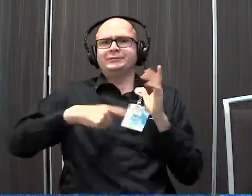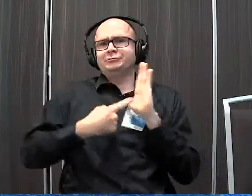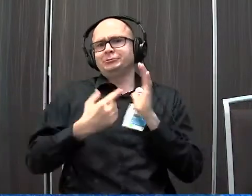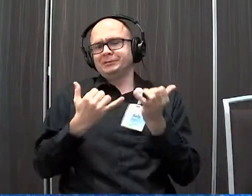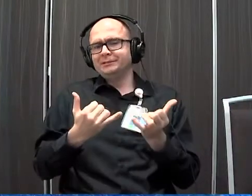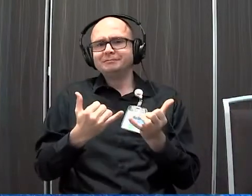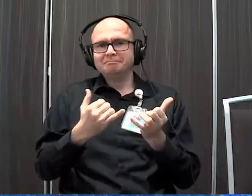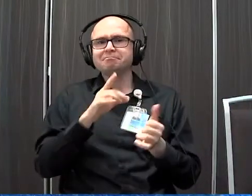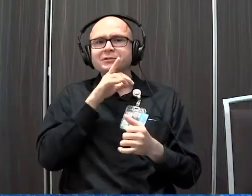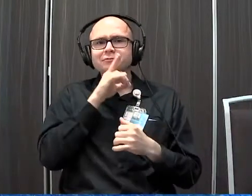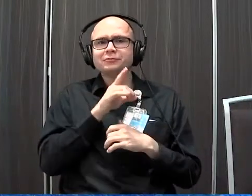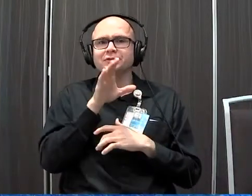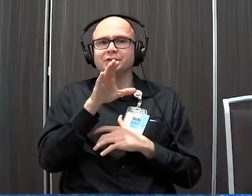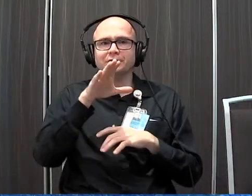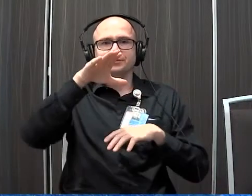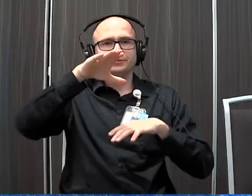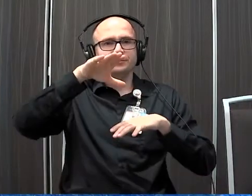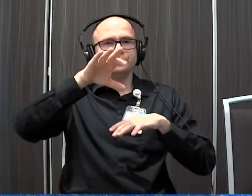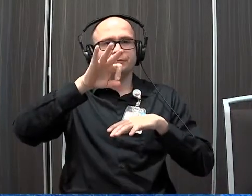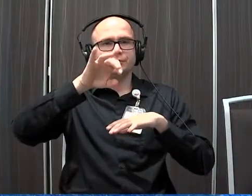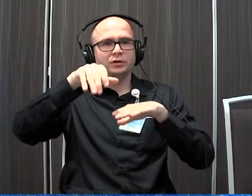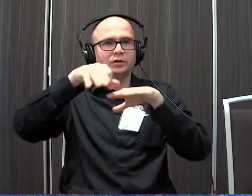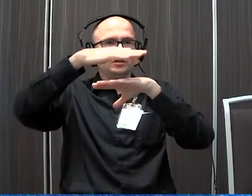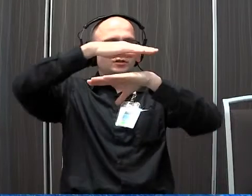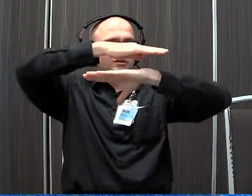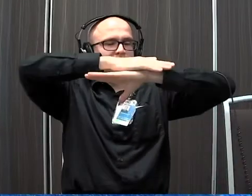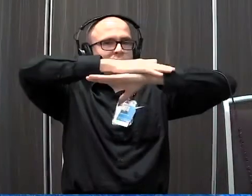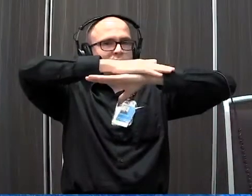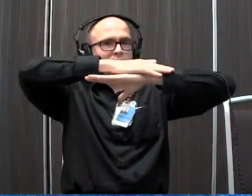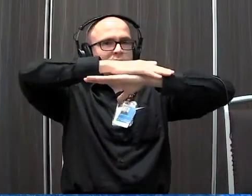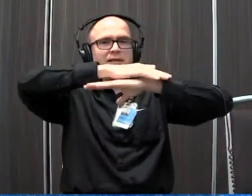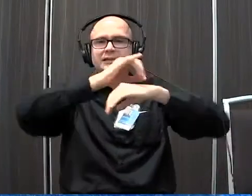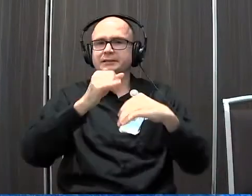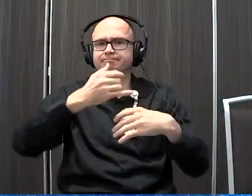but basically putting their foot on their leg and making like a 4-point